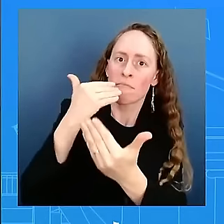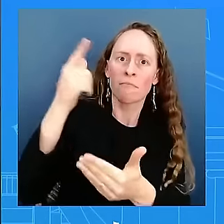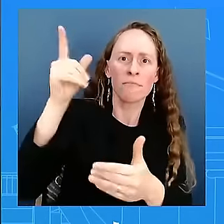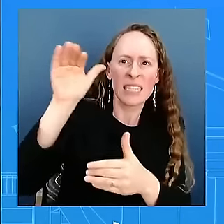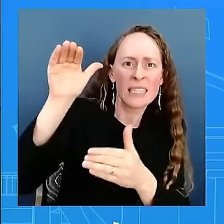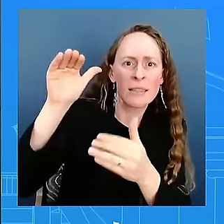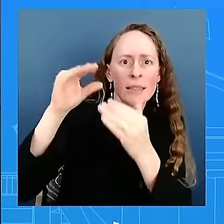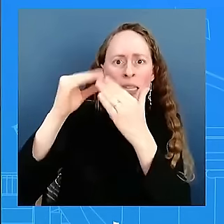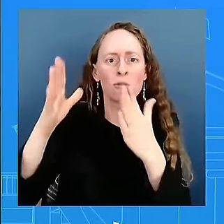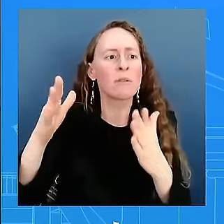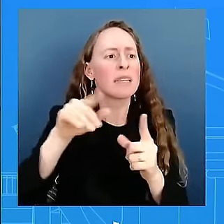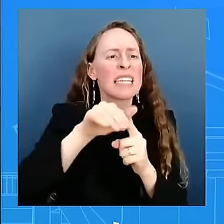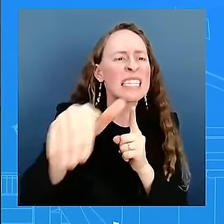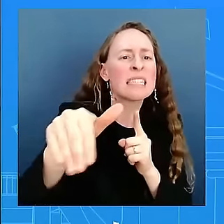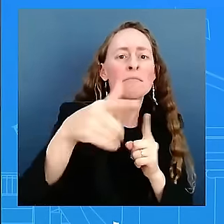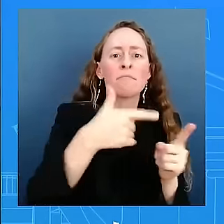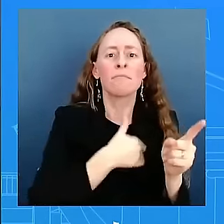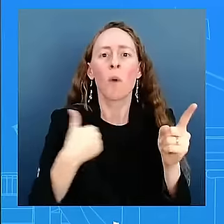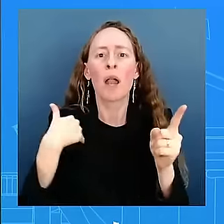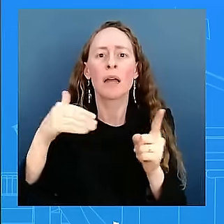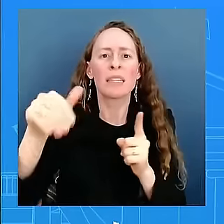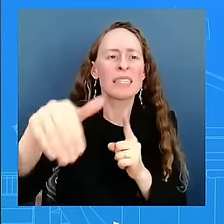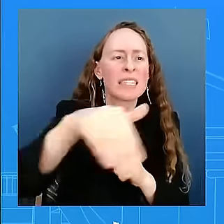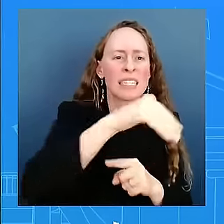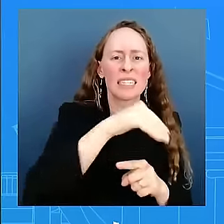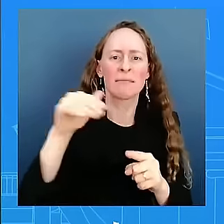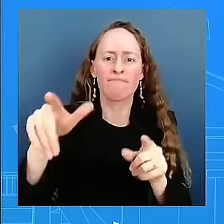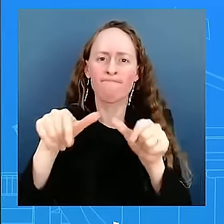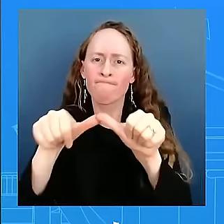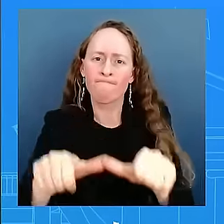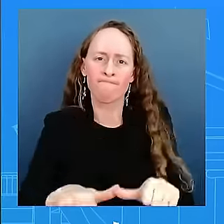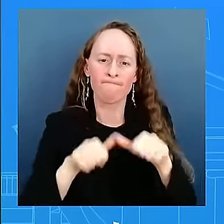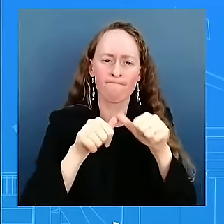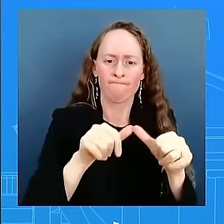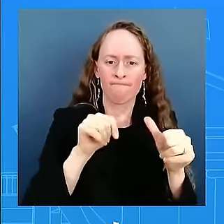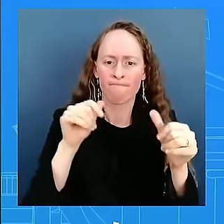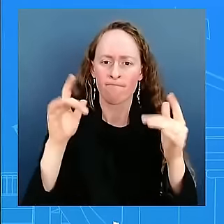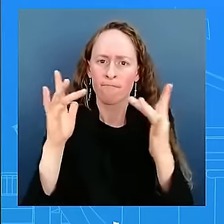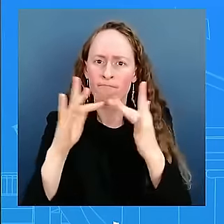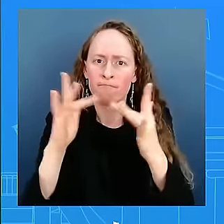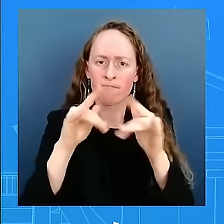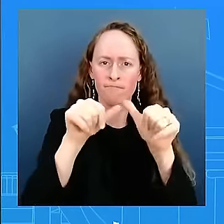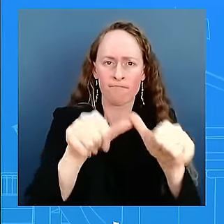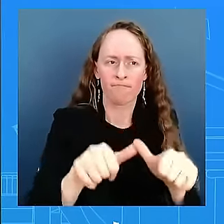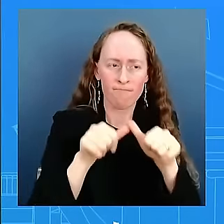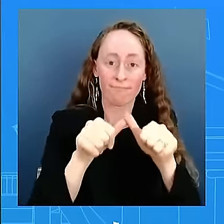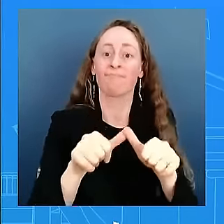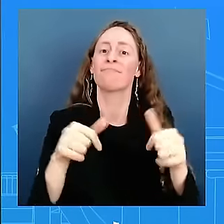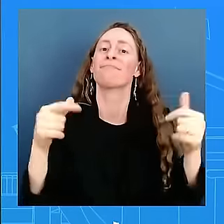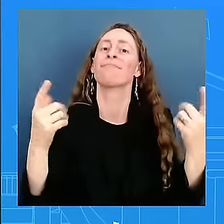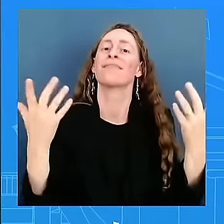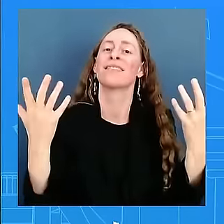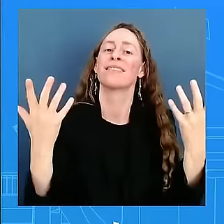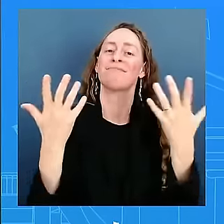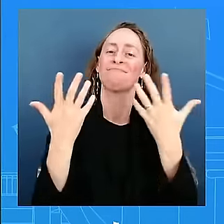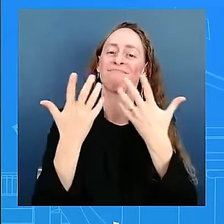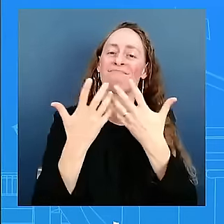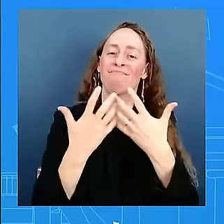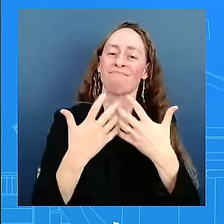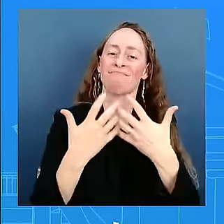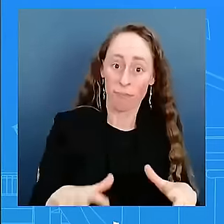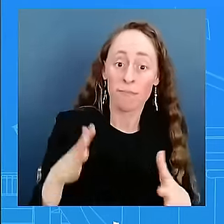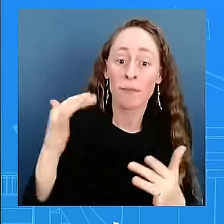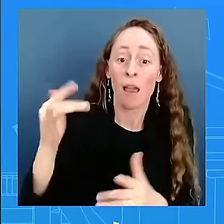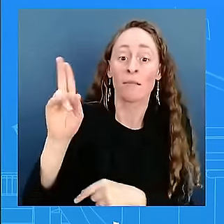the exchange, and most recently, as has now been reported, calling the Prime Minister of Slovenia early in the afternoon